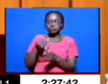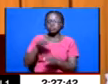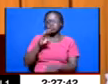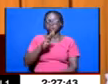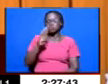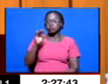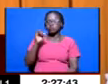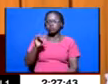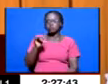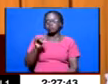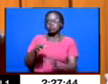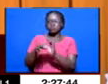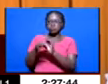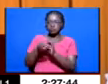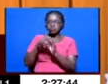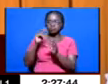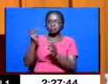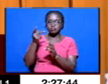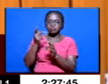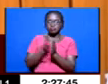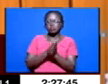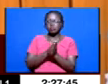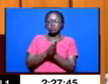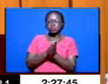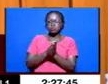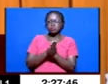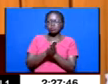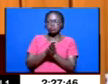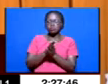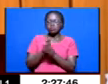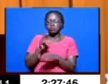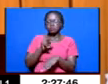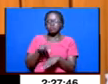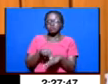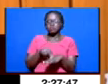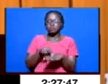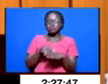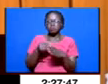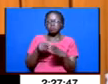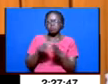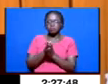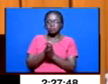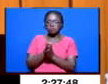to a united Kenya, from a nation of blood ties to a nation of ideals.